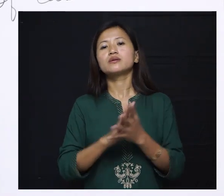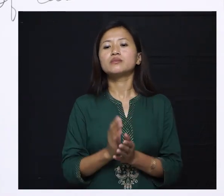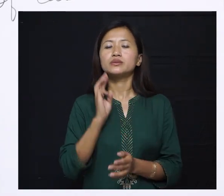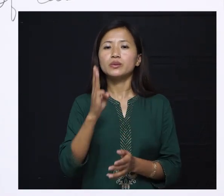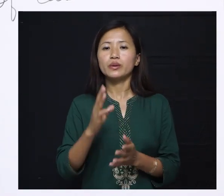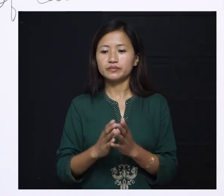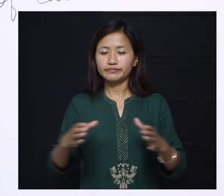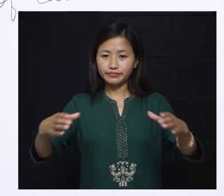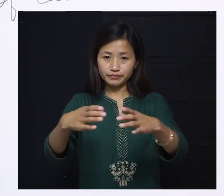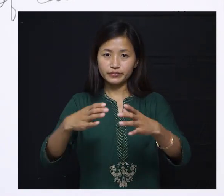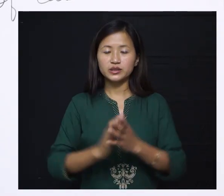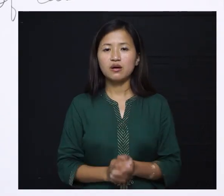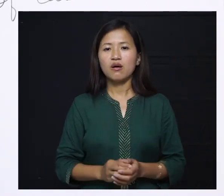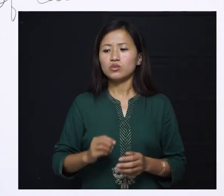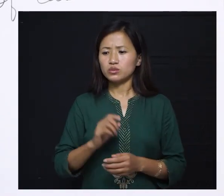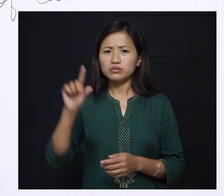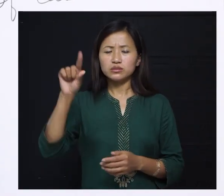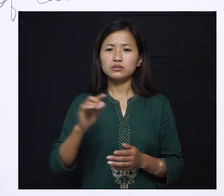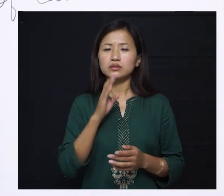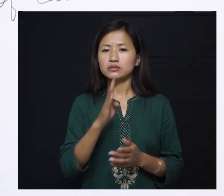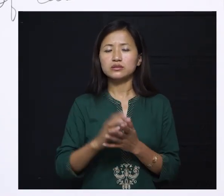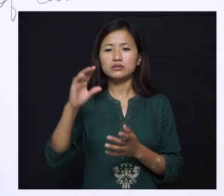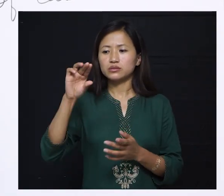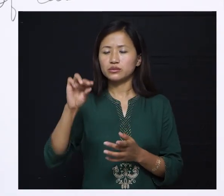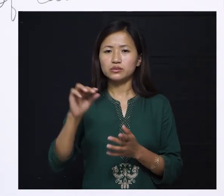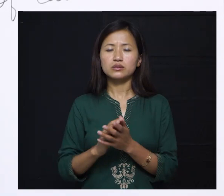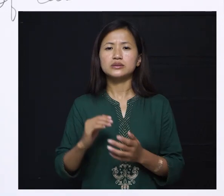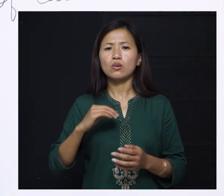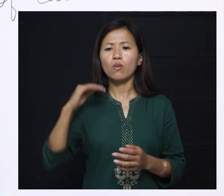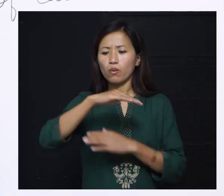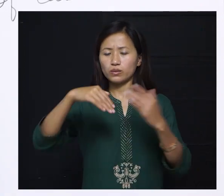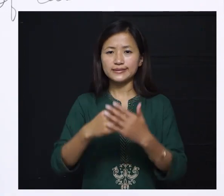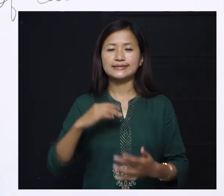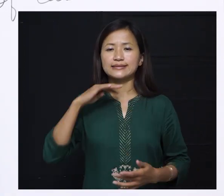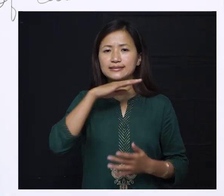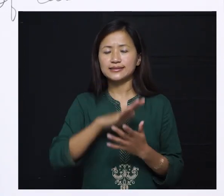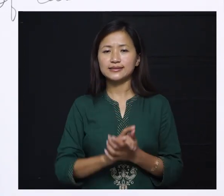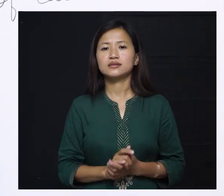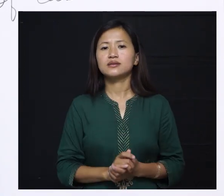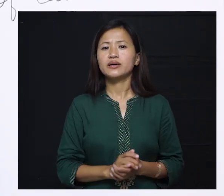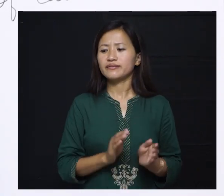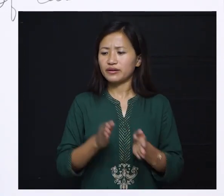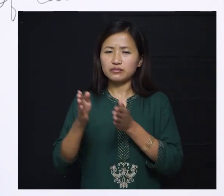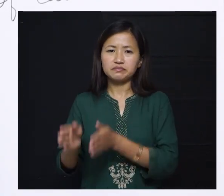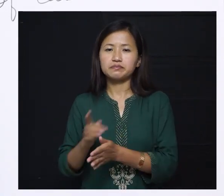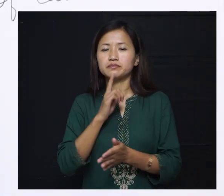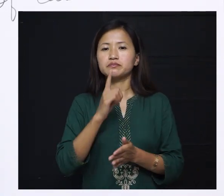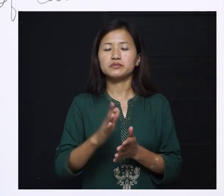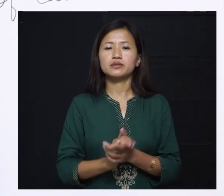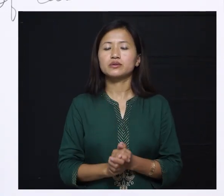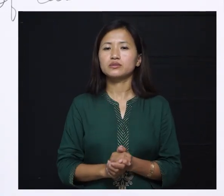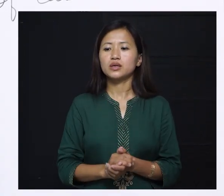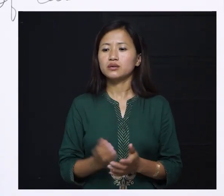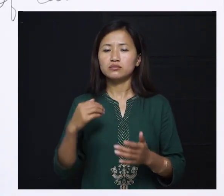involve themselves in doing all the dirty and cleaning works, so they were considered as dirty, and they were not even allowed to enter